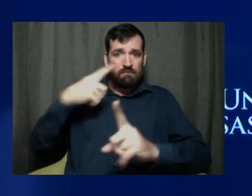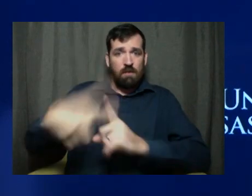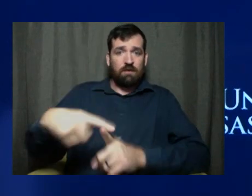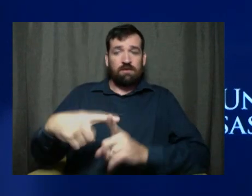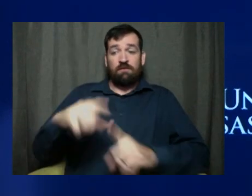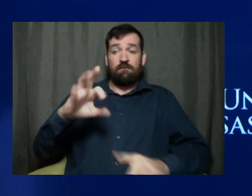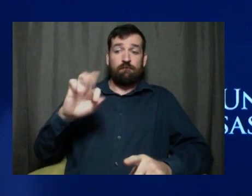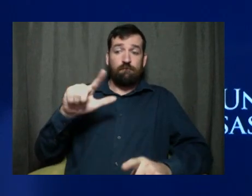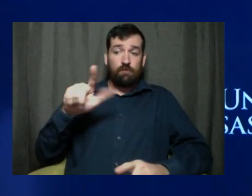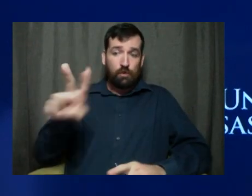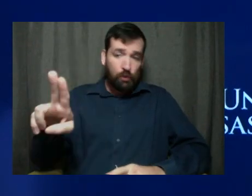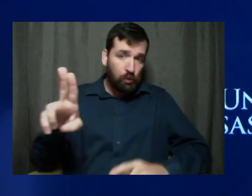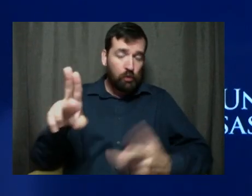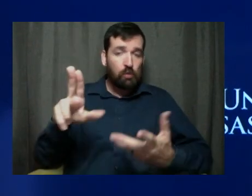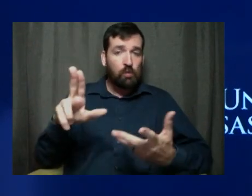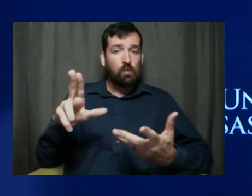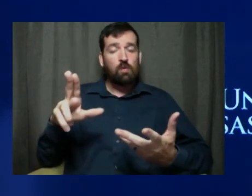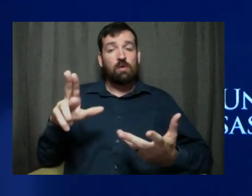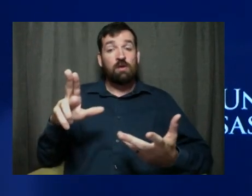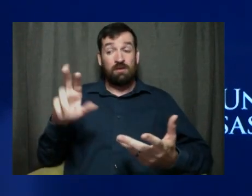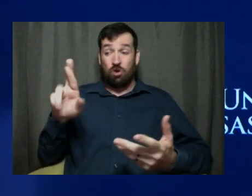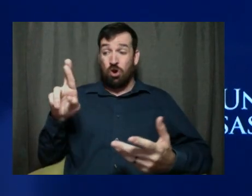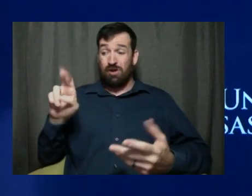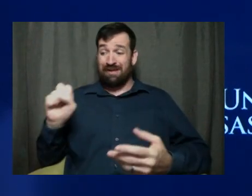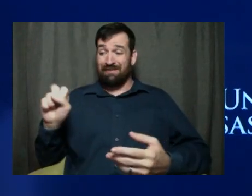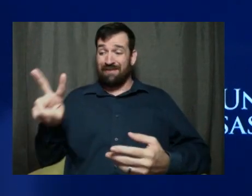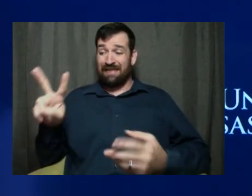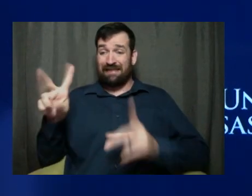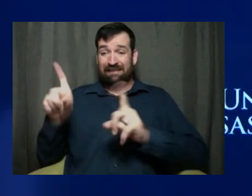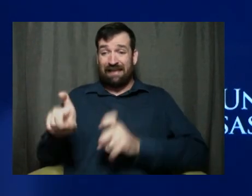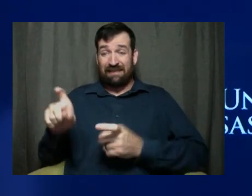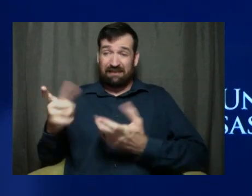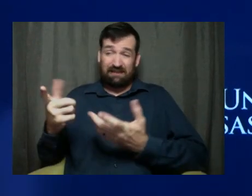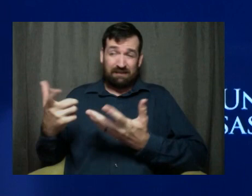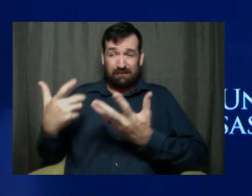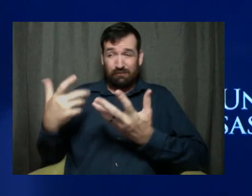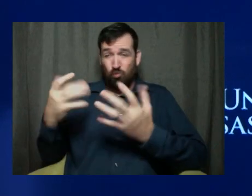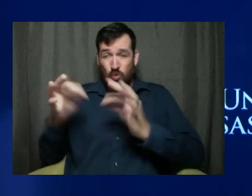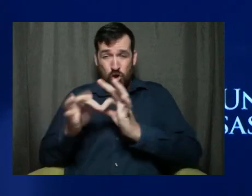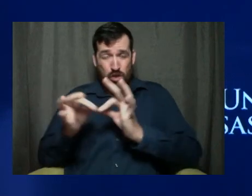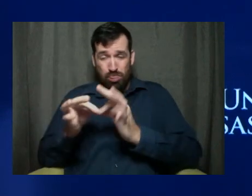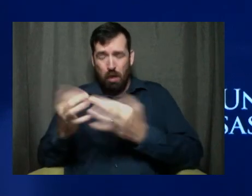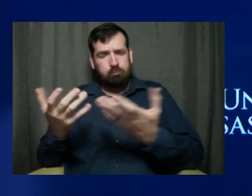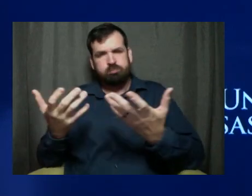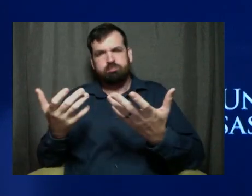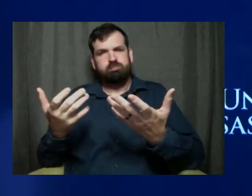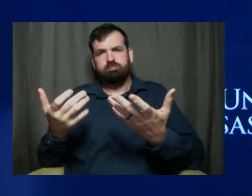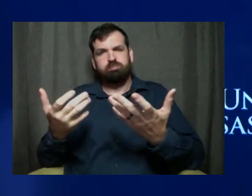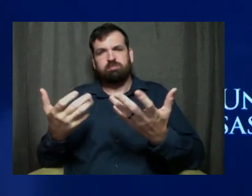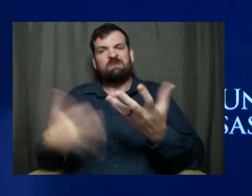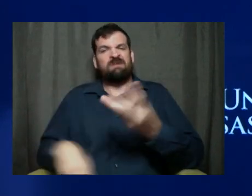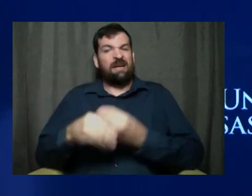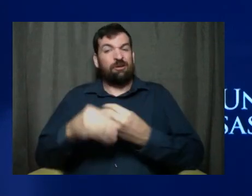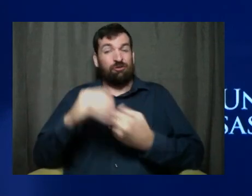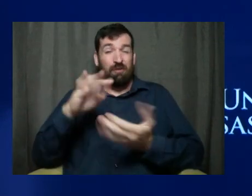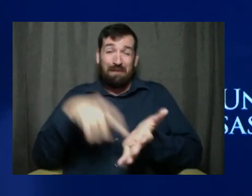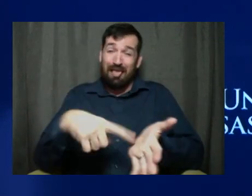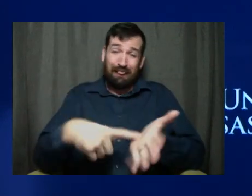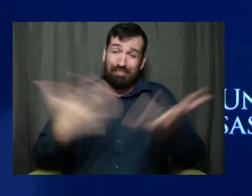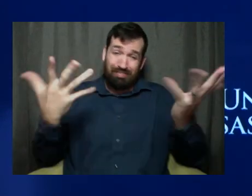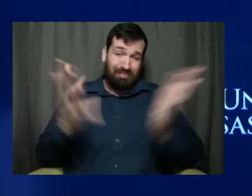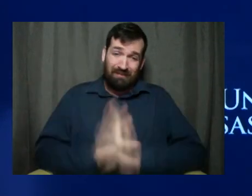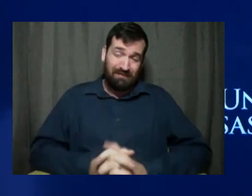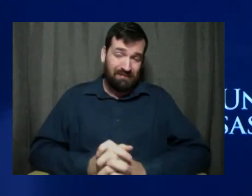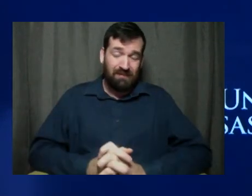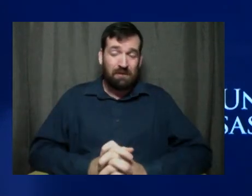example, having the RSV test may not really necessarily add anything to it, except maybe a little bit of an extra bill for you, since we don't